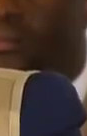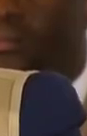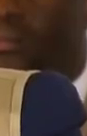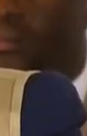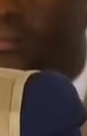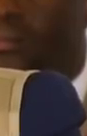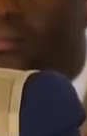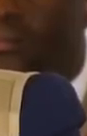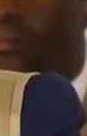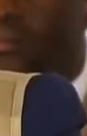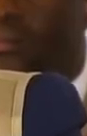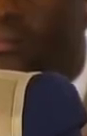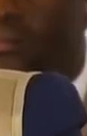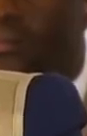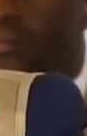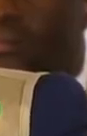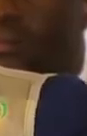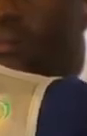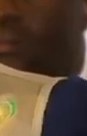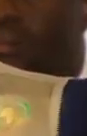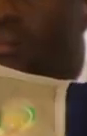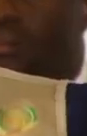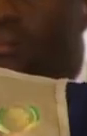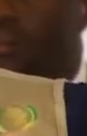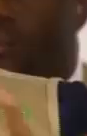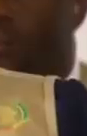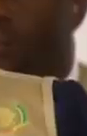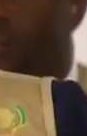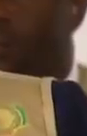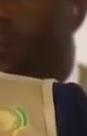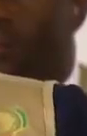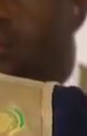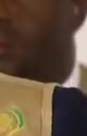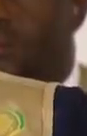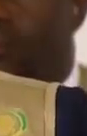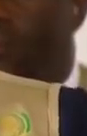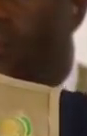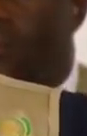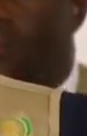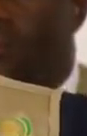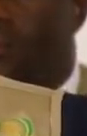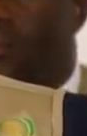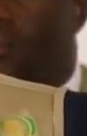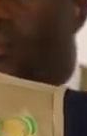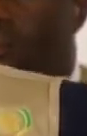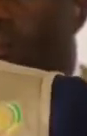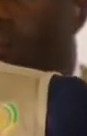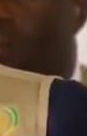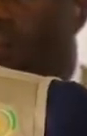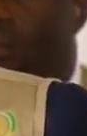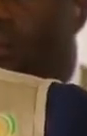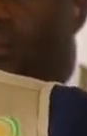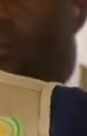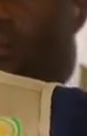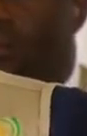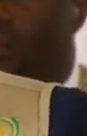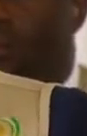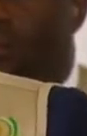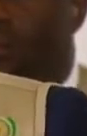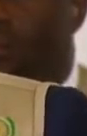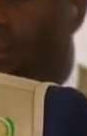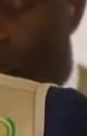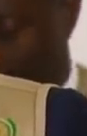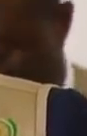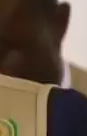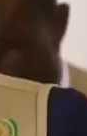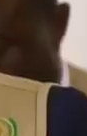have to use, I think it is something that as we grow, there will come a time when we will